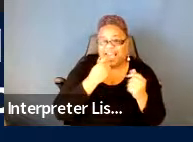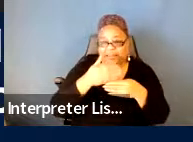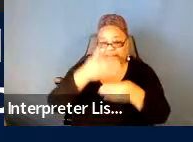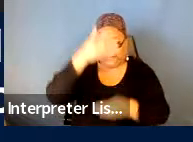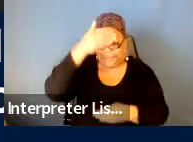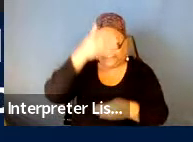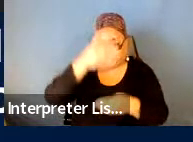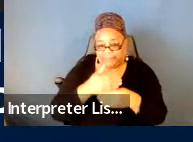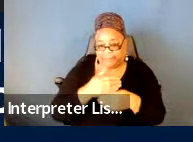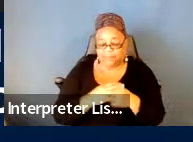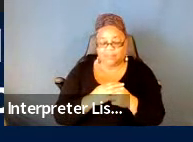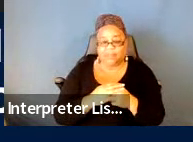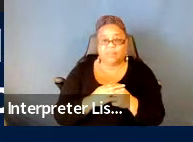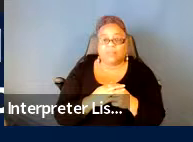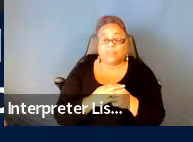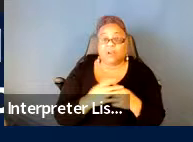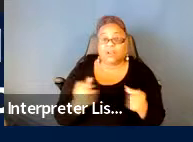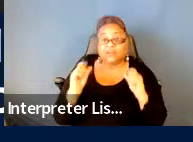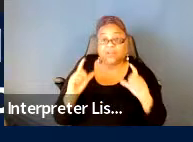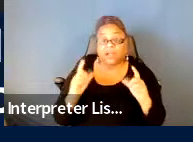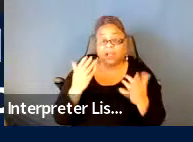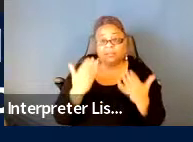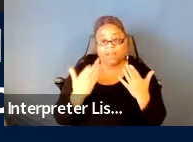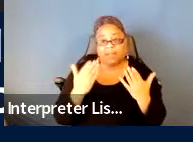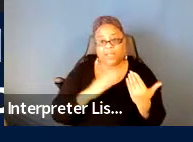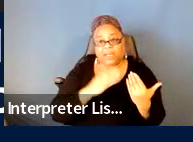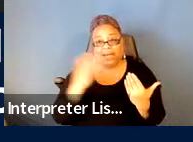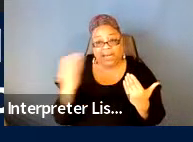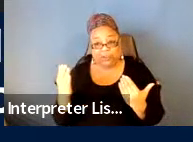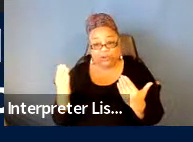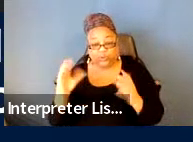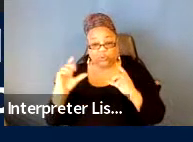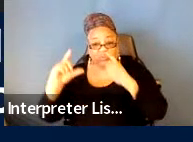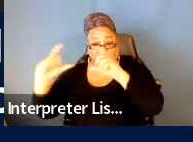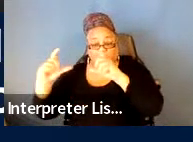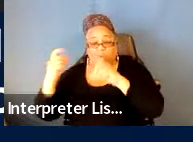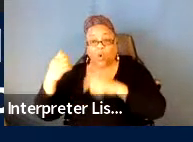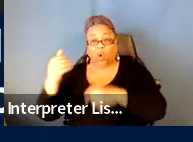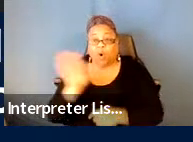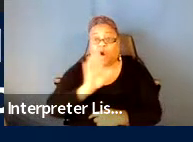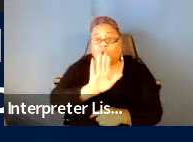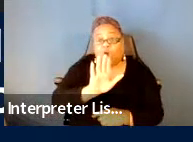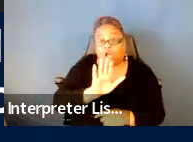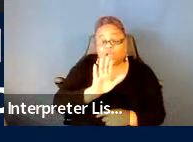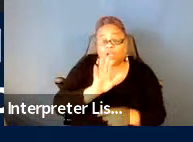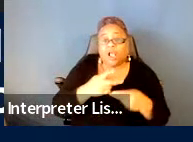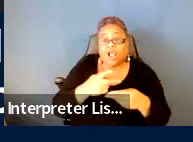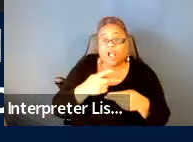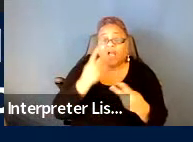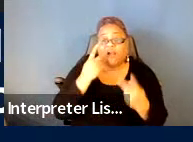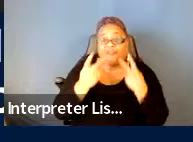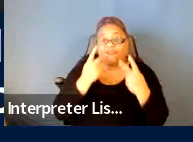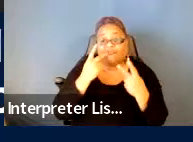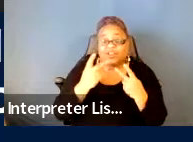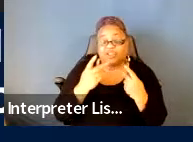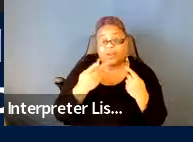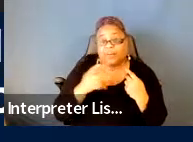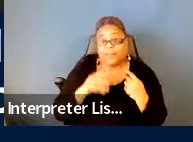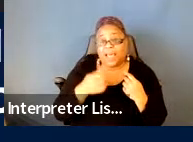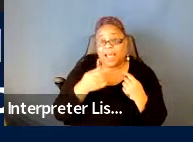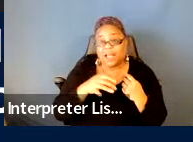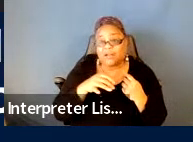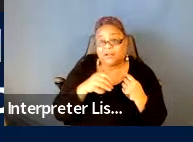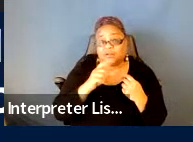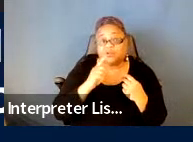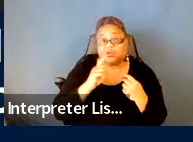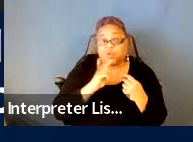Signs may be next to or on vision panels and side lights located on the latch side